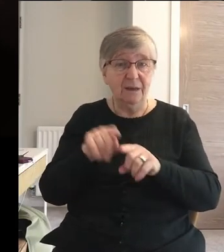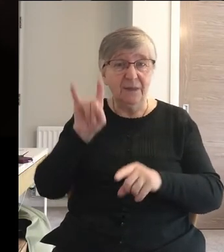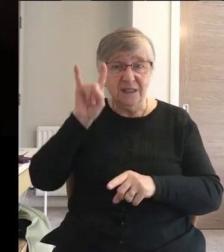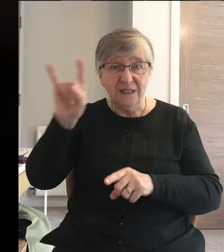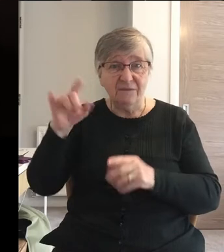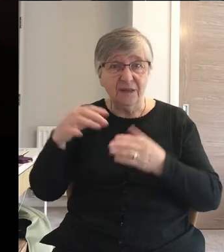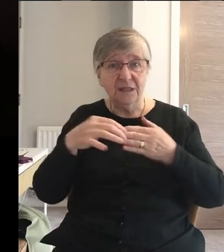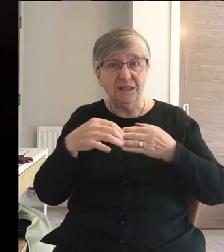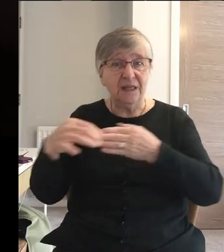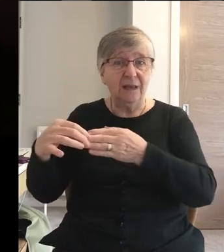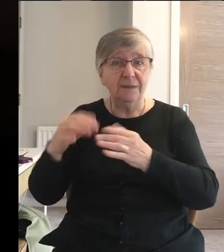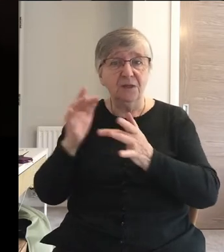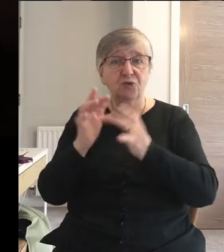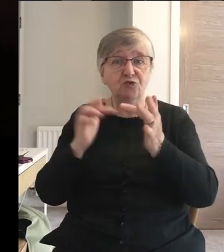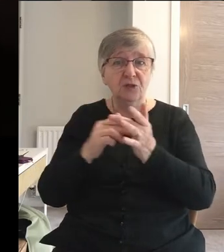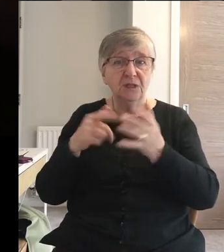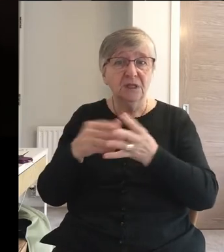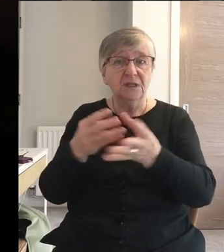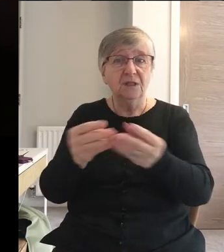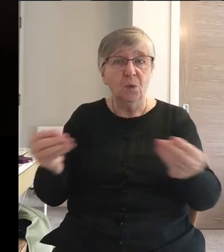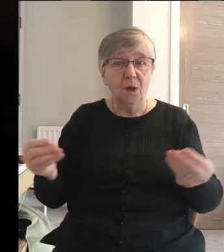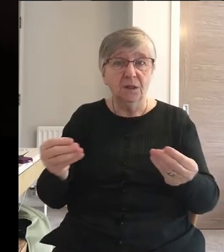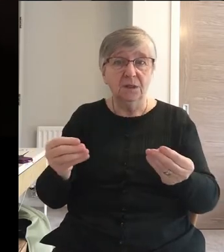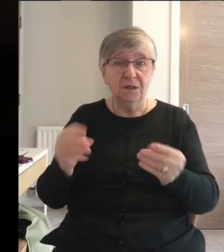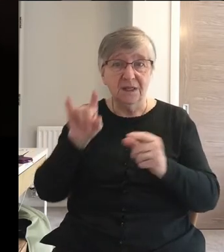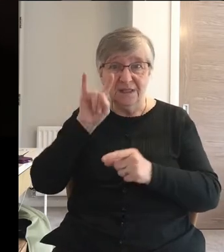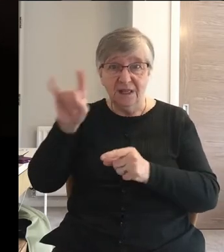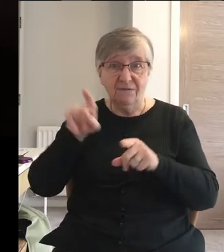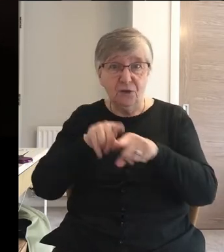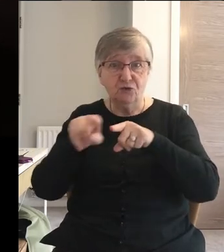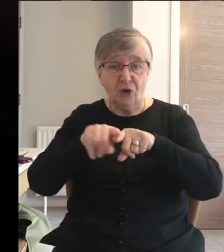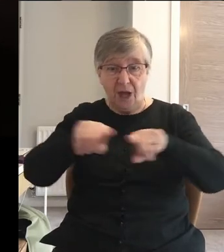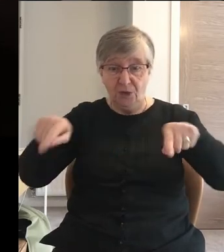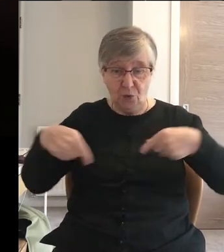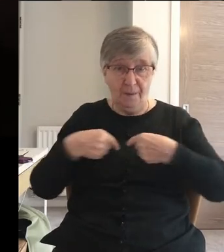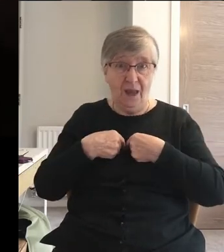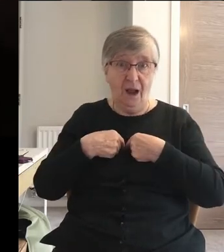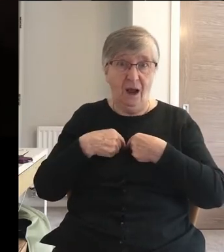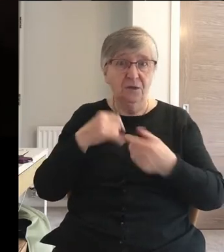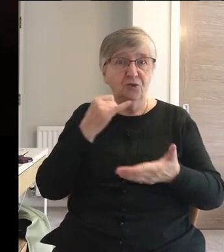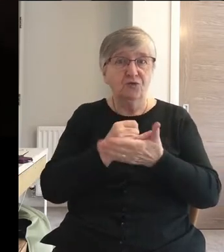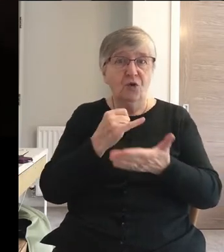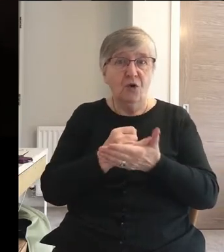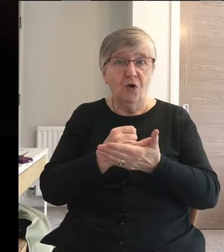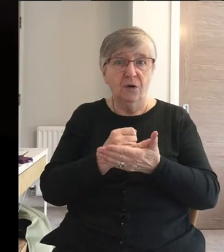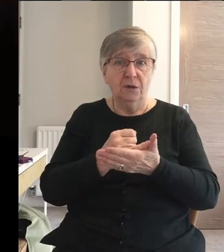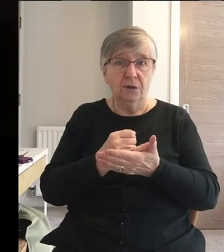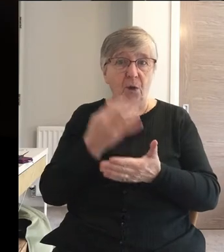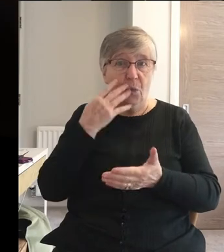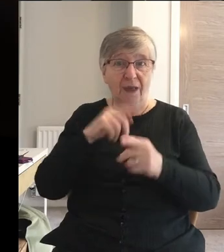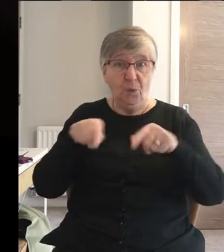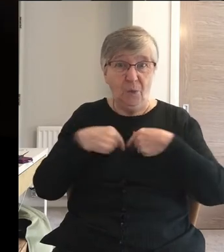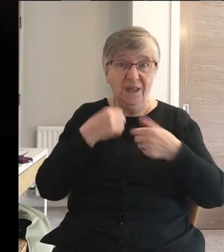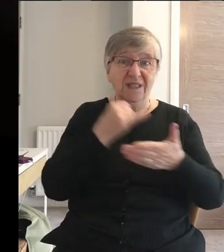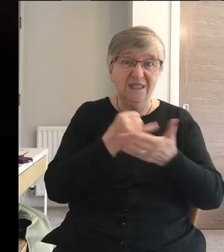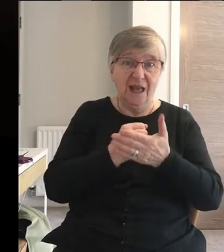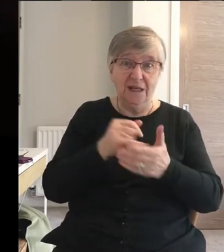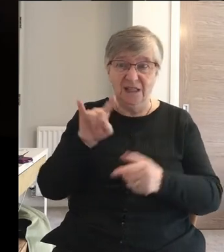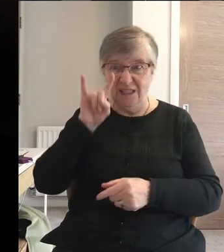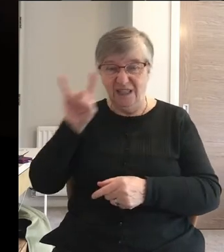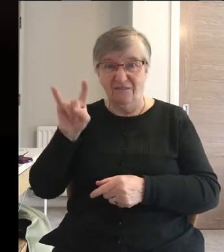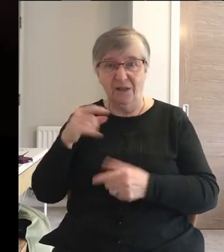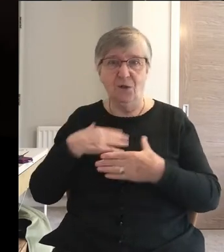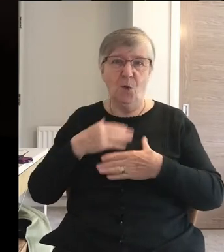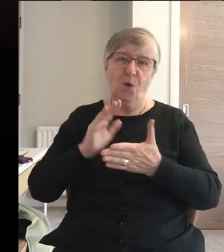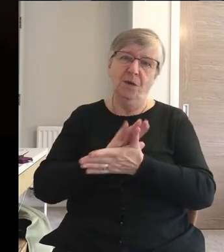in the wilderness, so he will try to distract us, to trip us up. And he's so pleased when he pulls it off. He